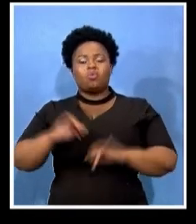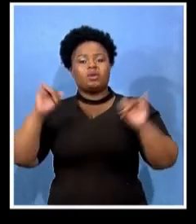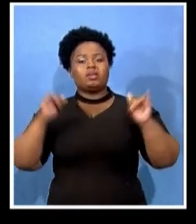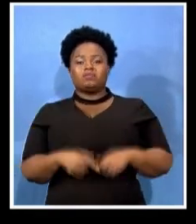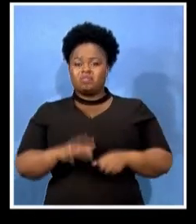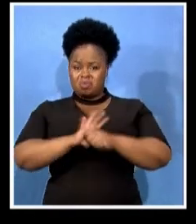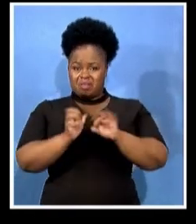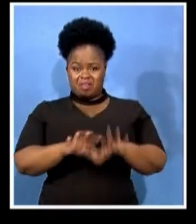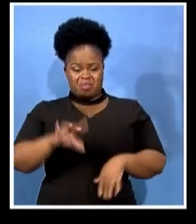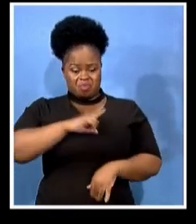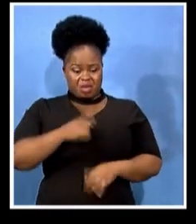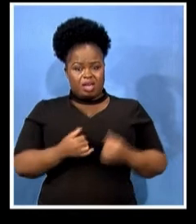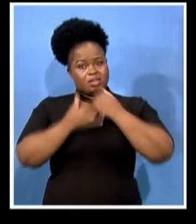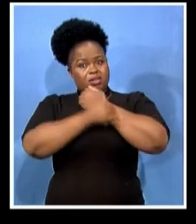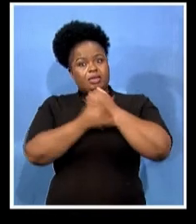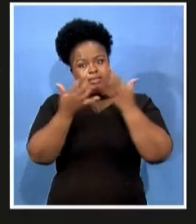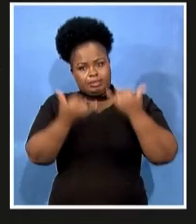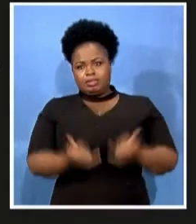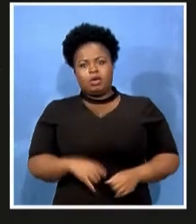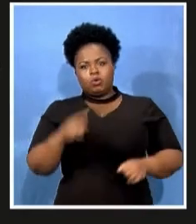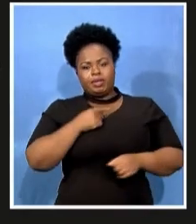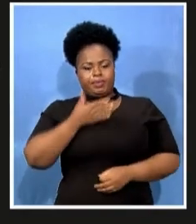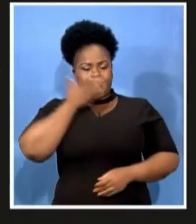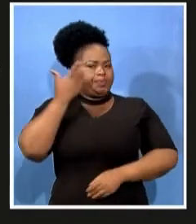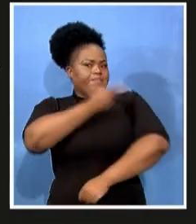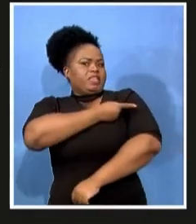having a vaccine because we have failed.